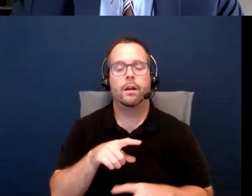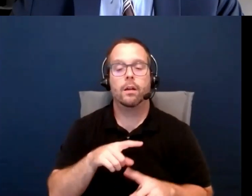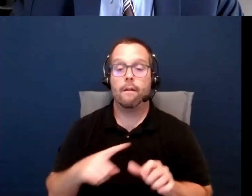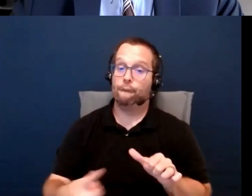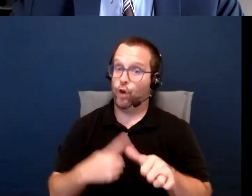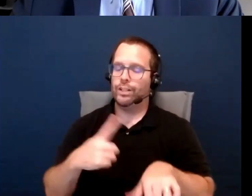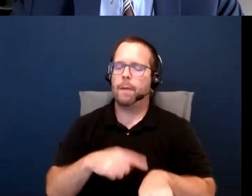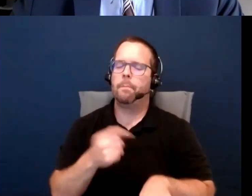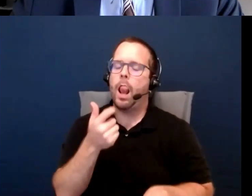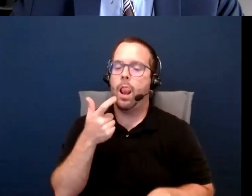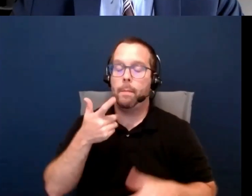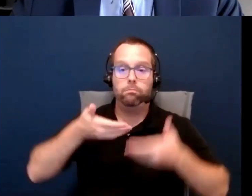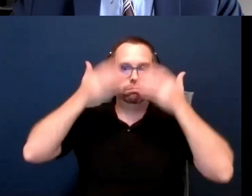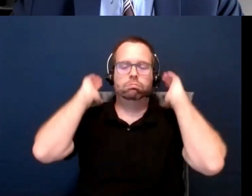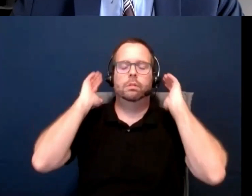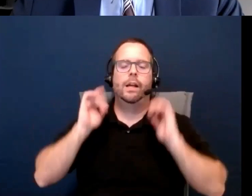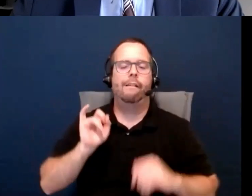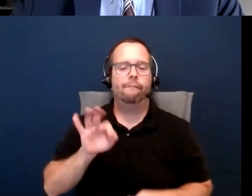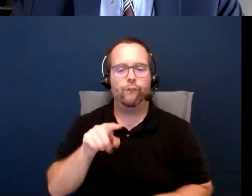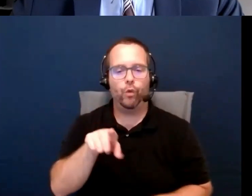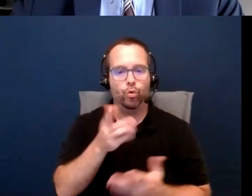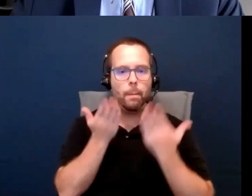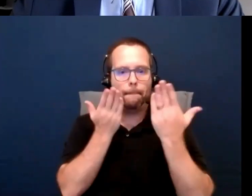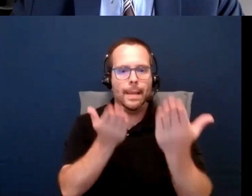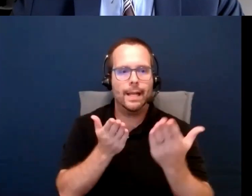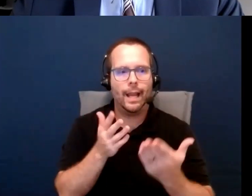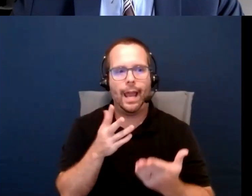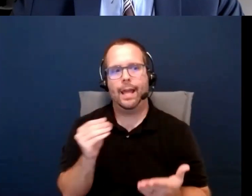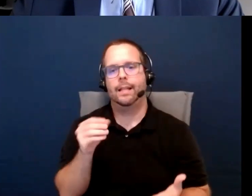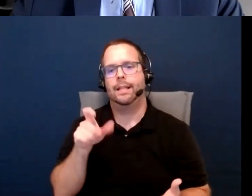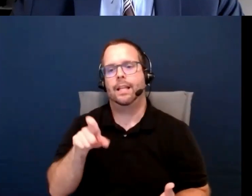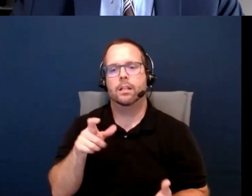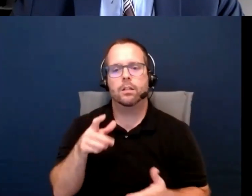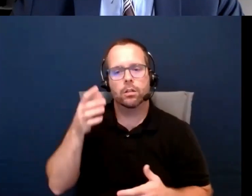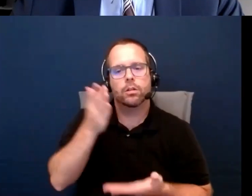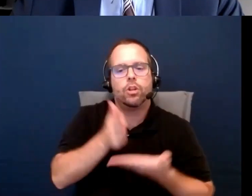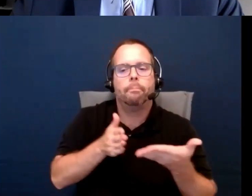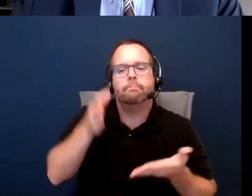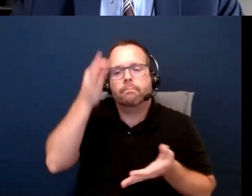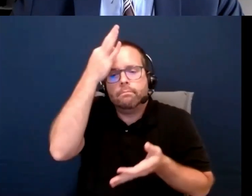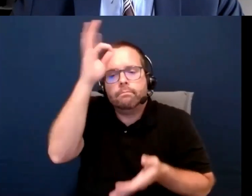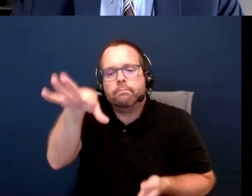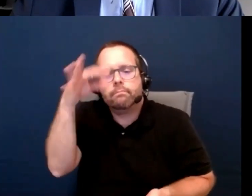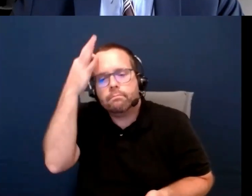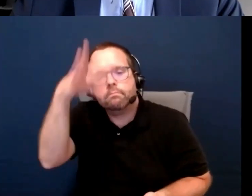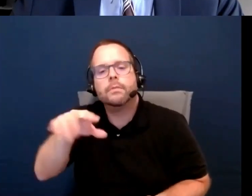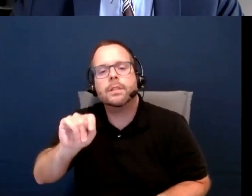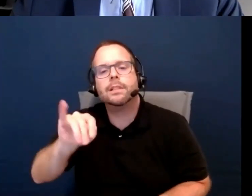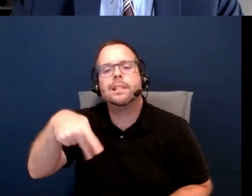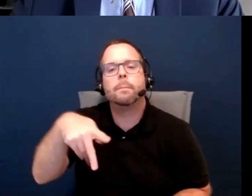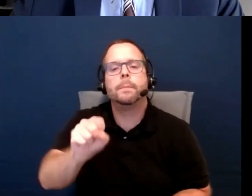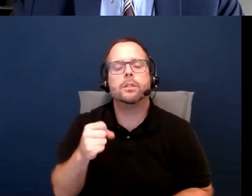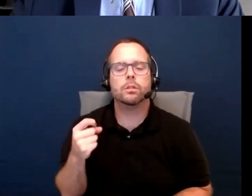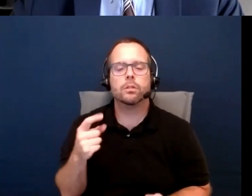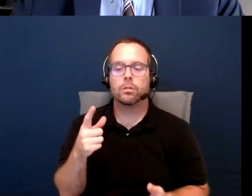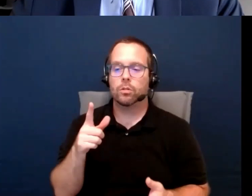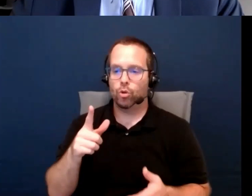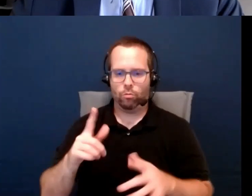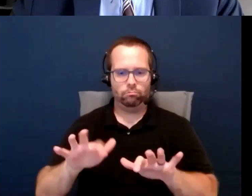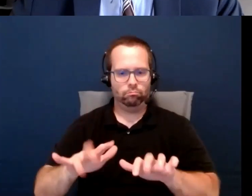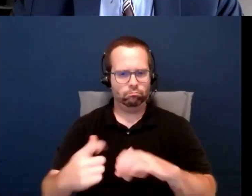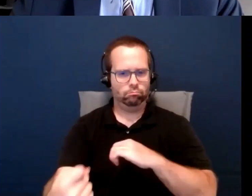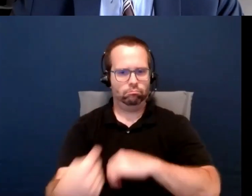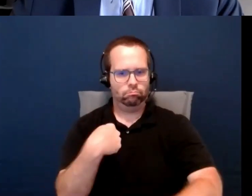time. If you're submitting and need some tips, raise your questions with us if you don't have the